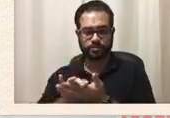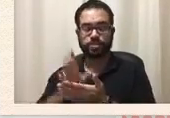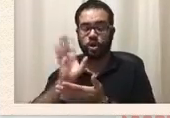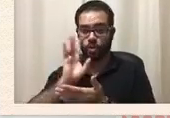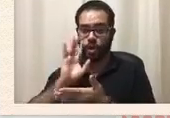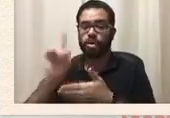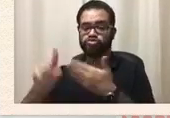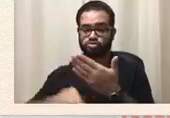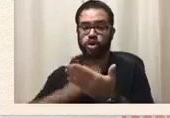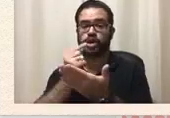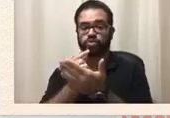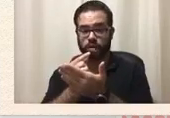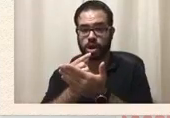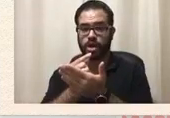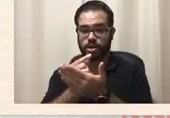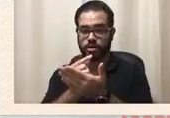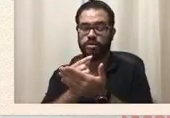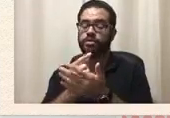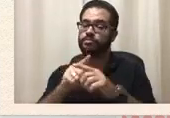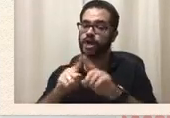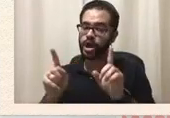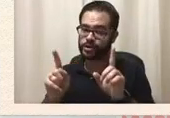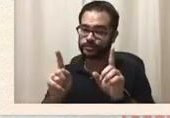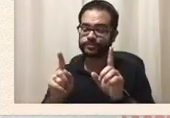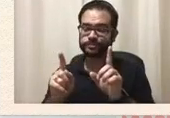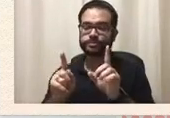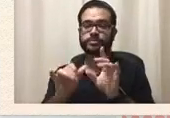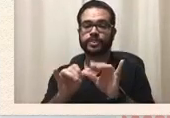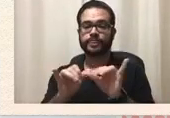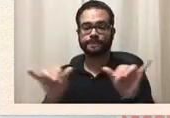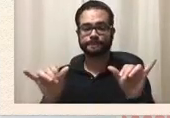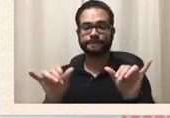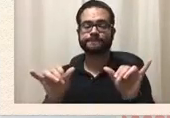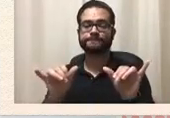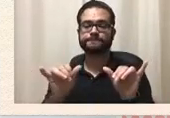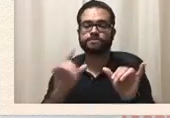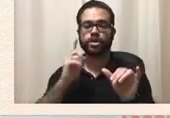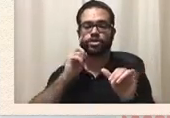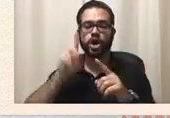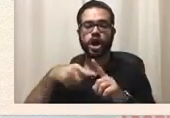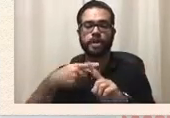just, there was also talk of an athletic scholarship.